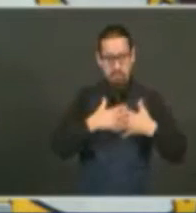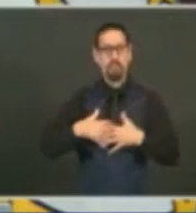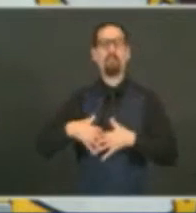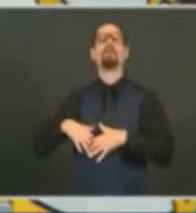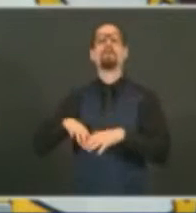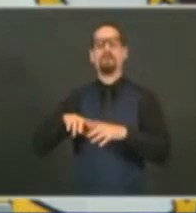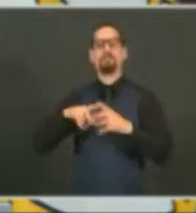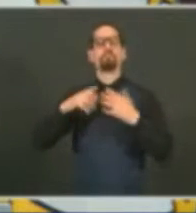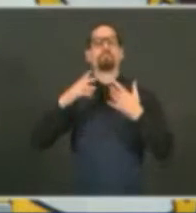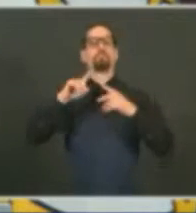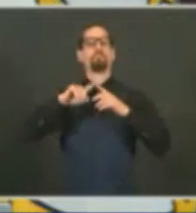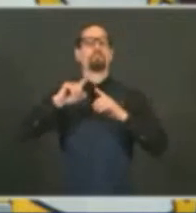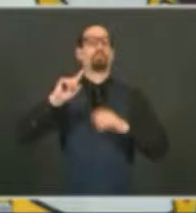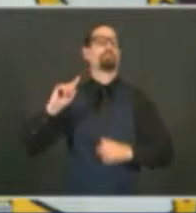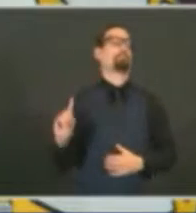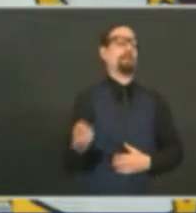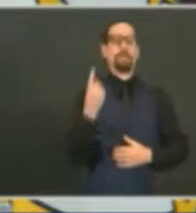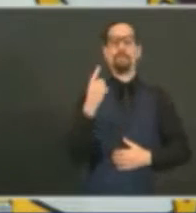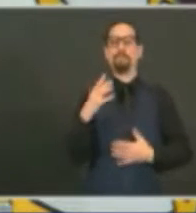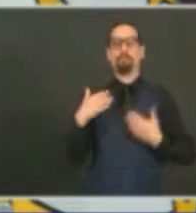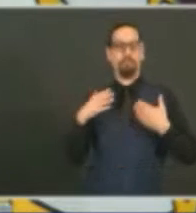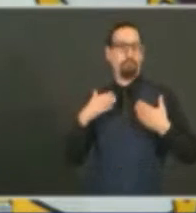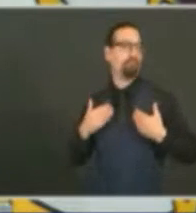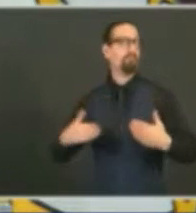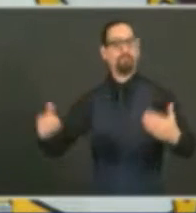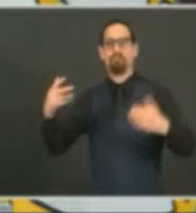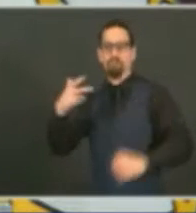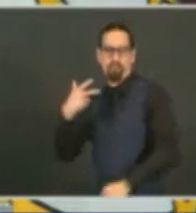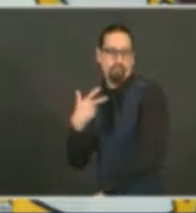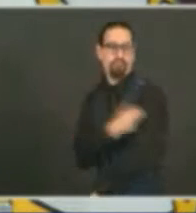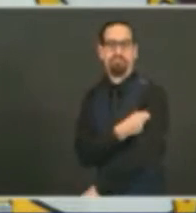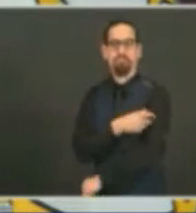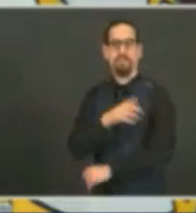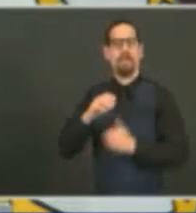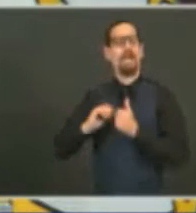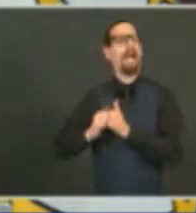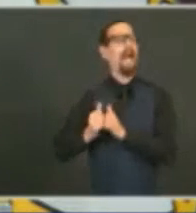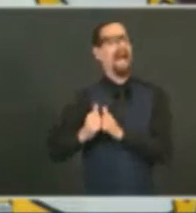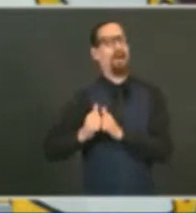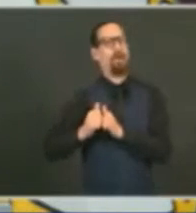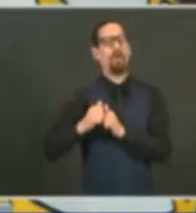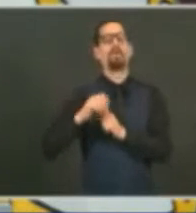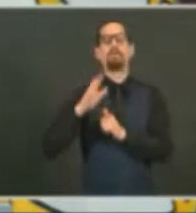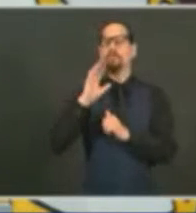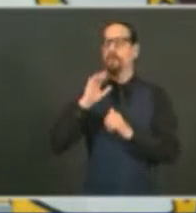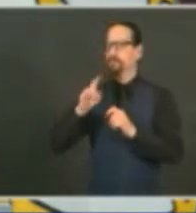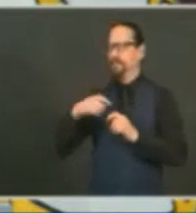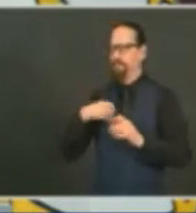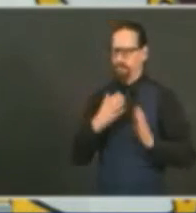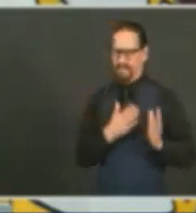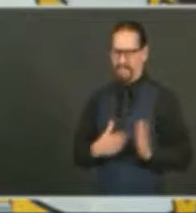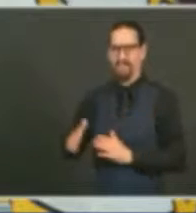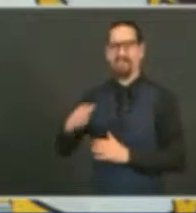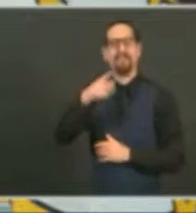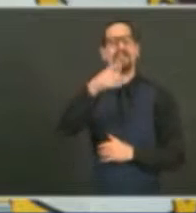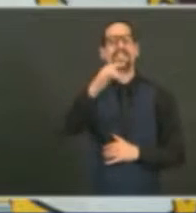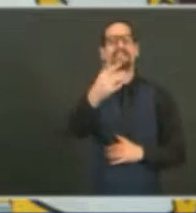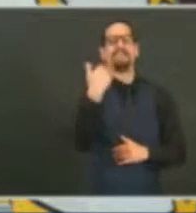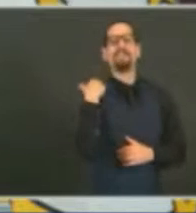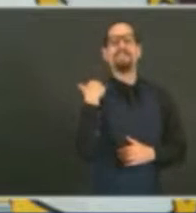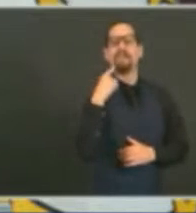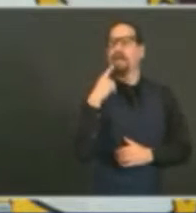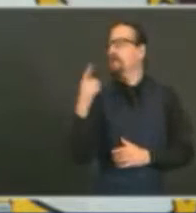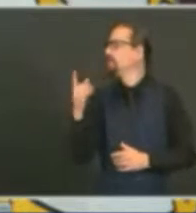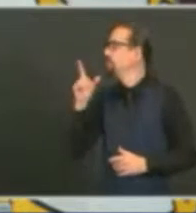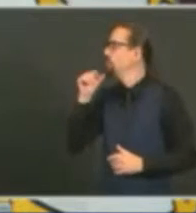are taking action on the ground in Rhode Island, so we have a plan. I was asked a week ago, how quickly, once we receive the vaccine,